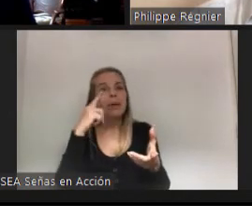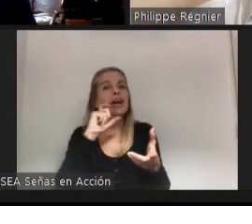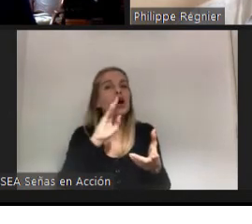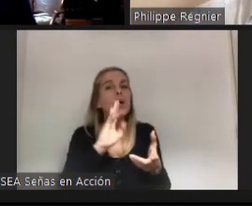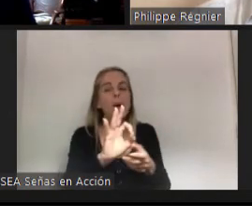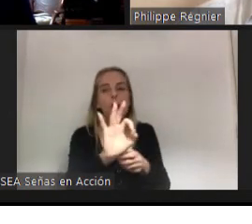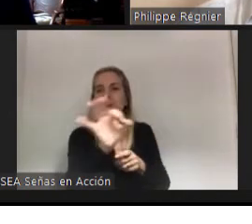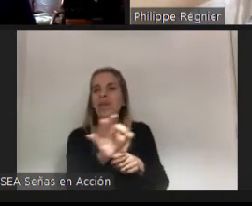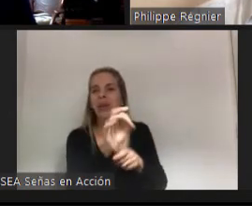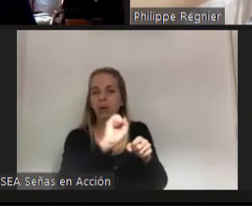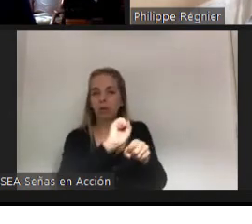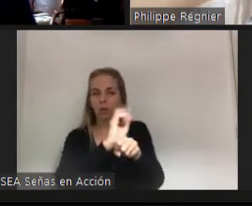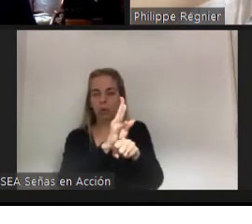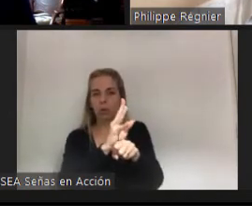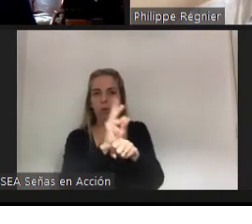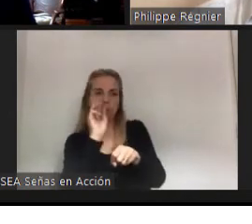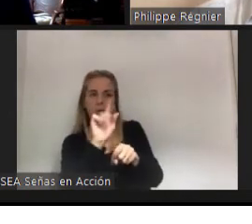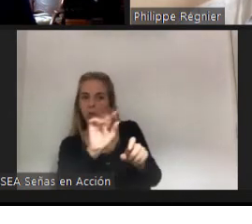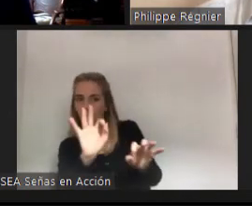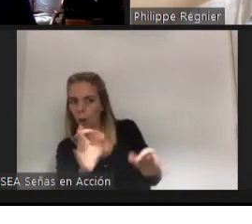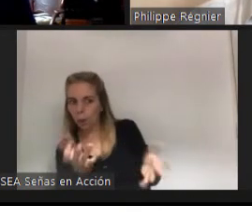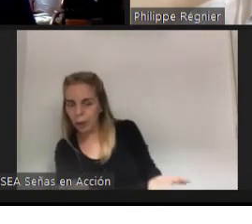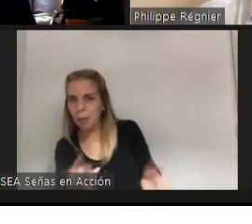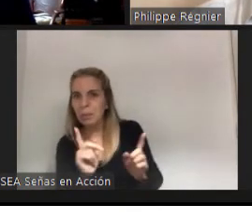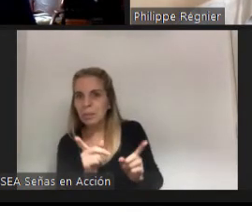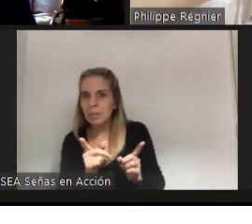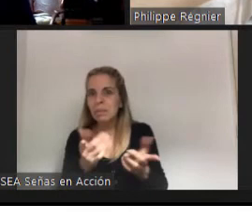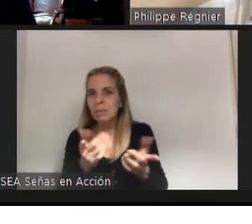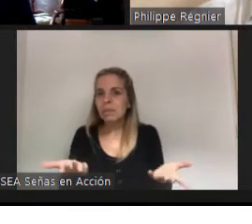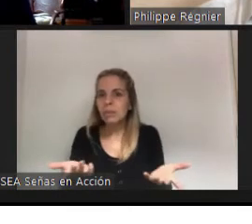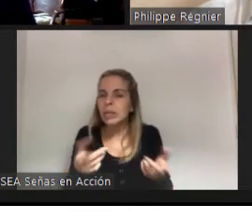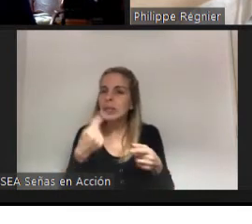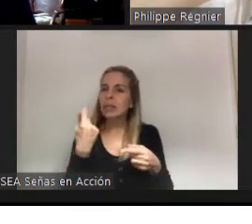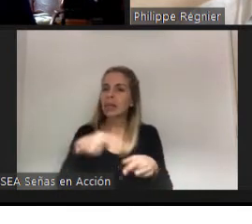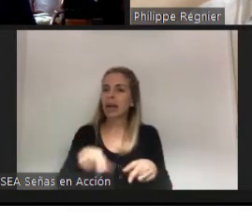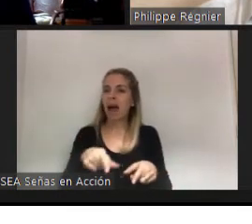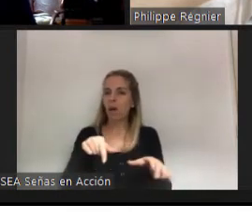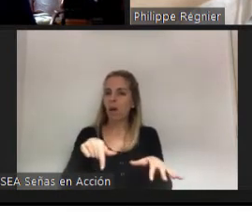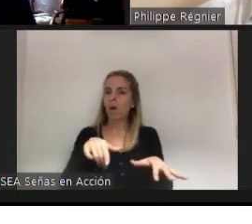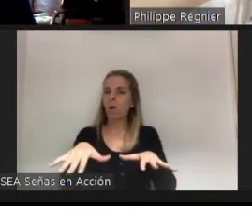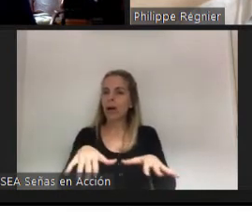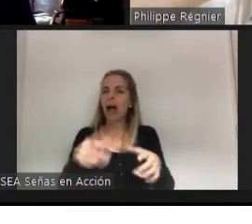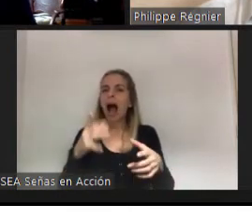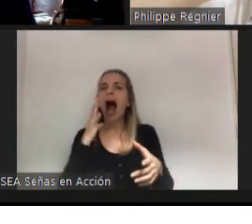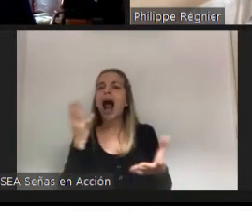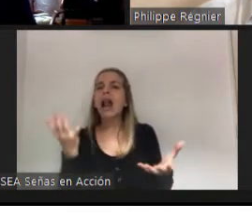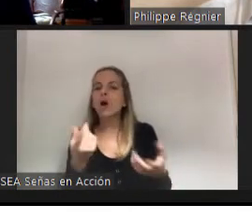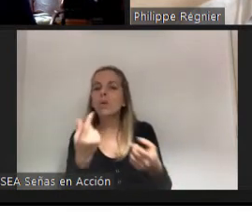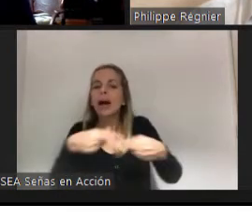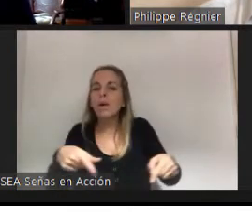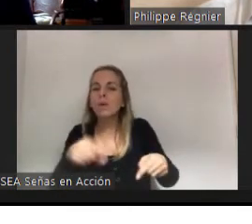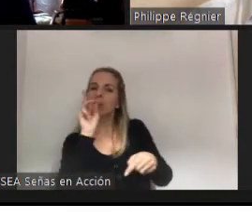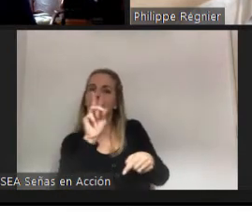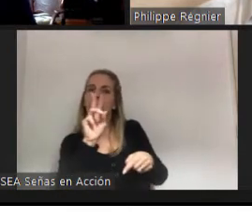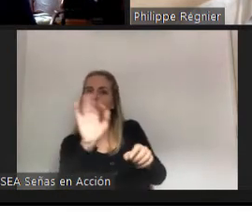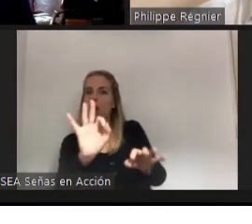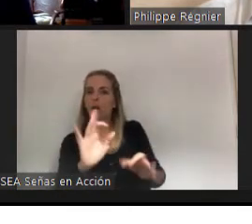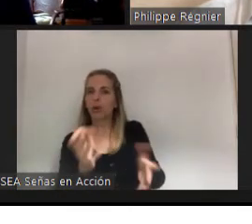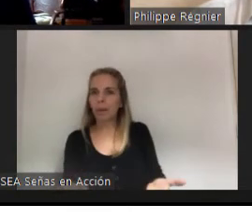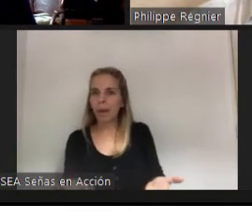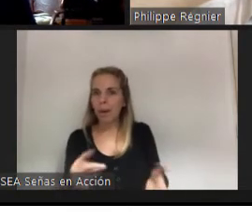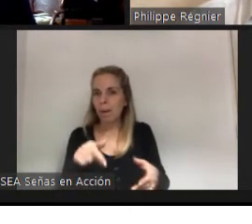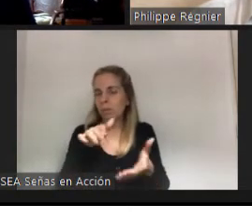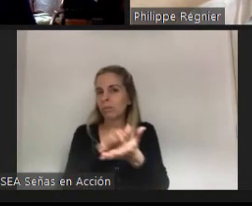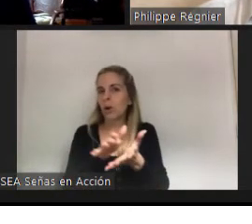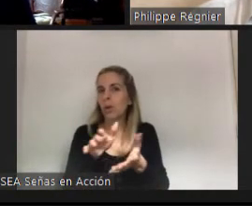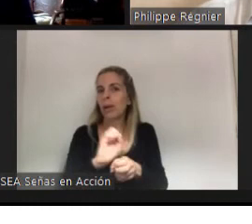mean, this was already stated by Latour in the book on pasteurization in France. But it's interesting to say